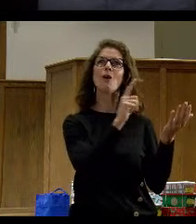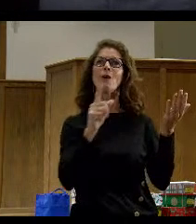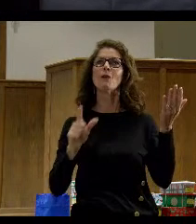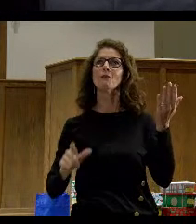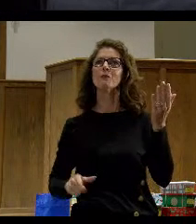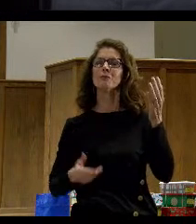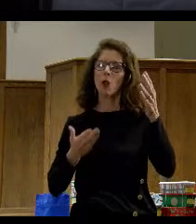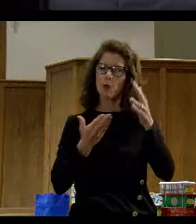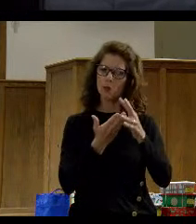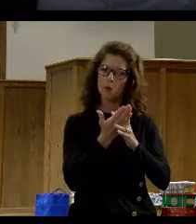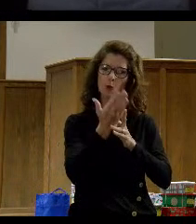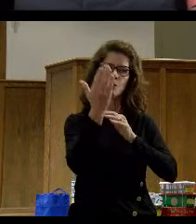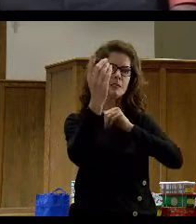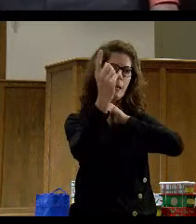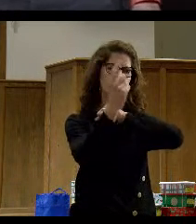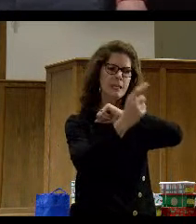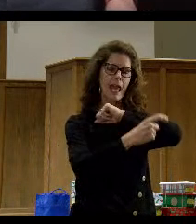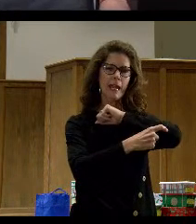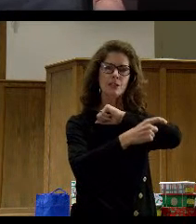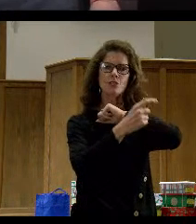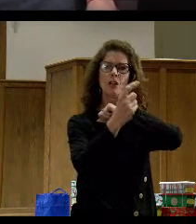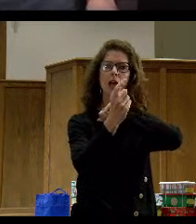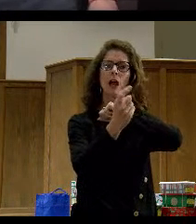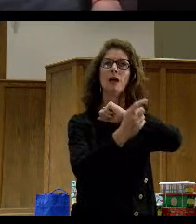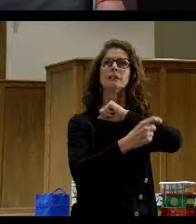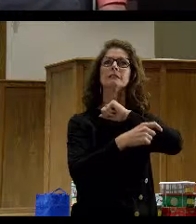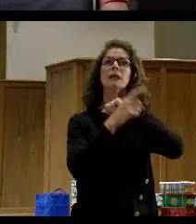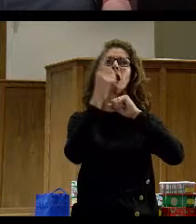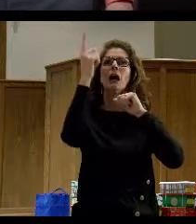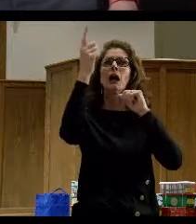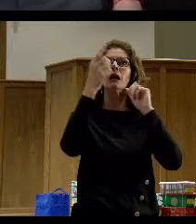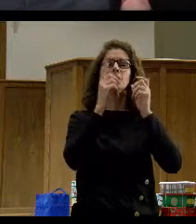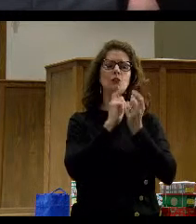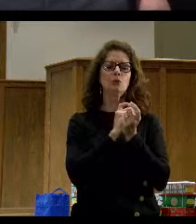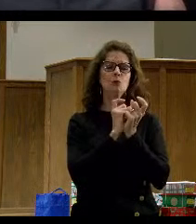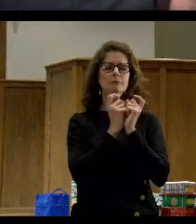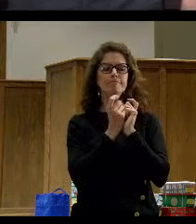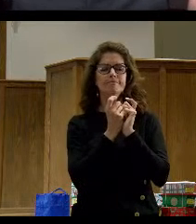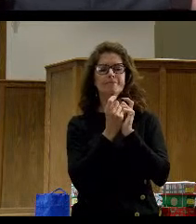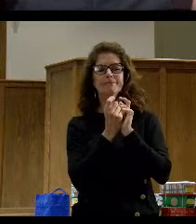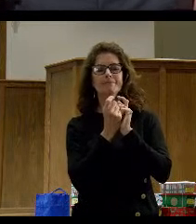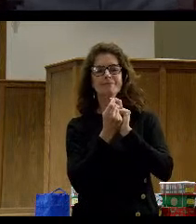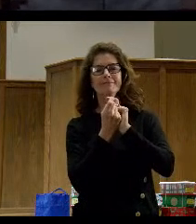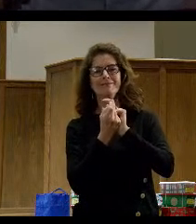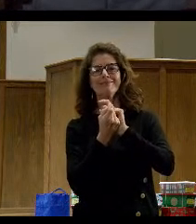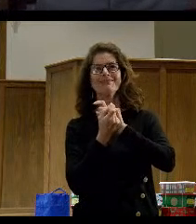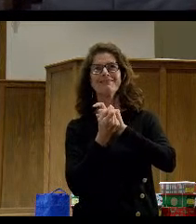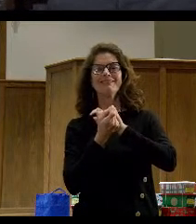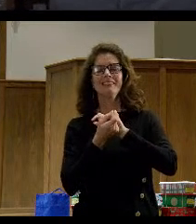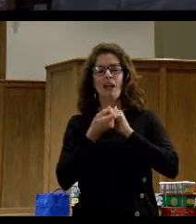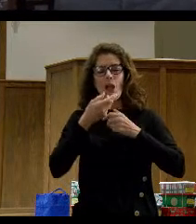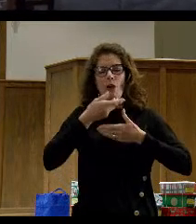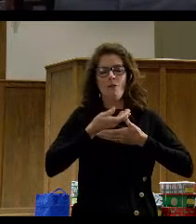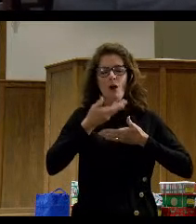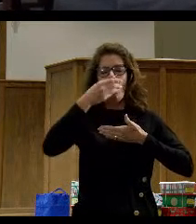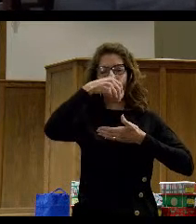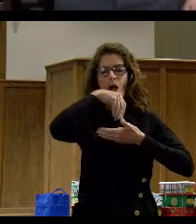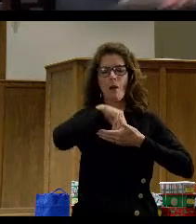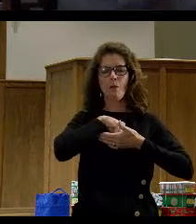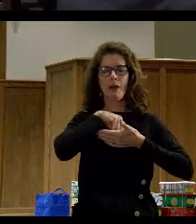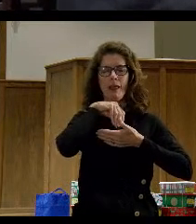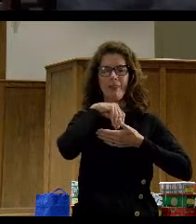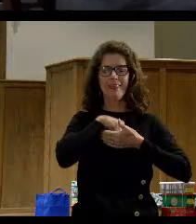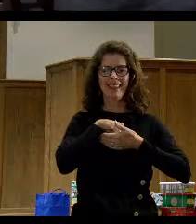through temptations. You refine me from within.